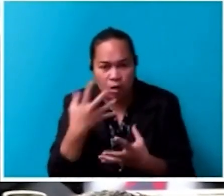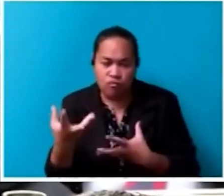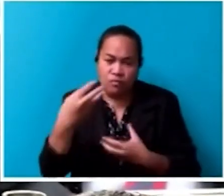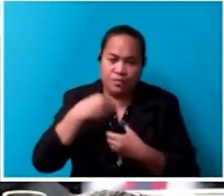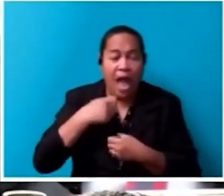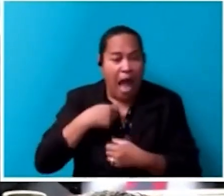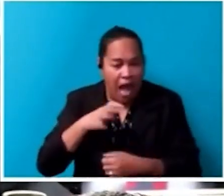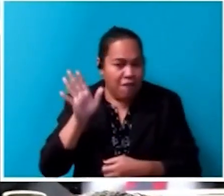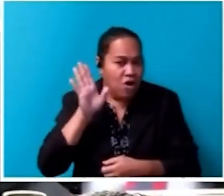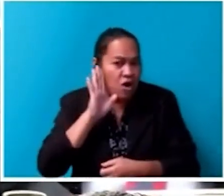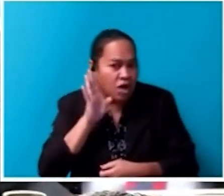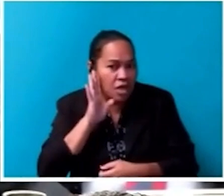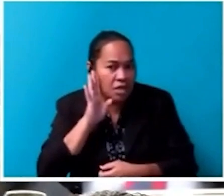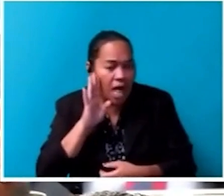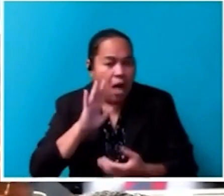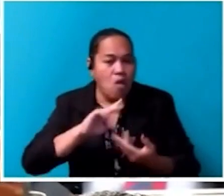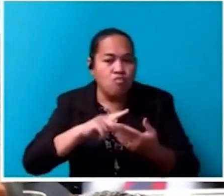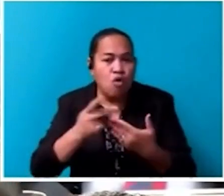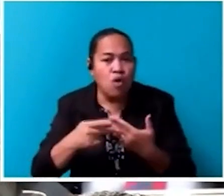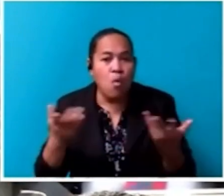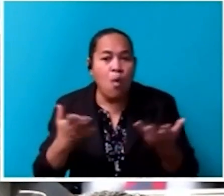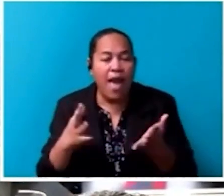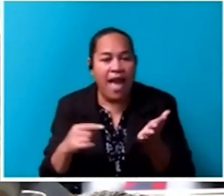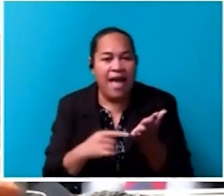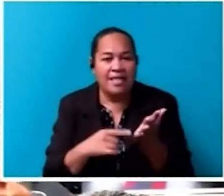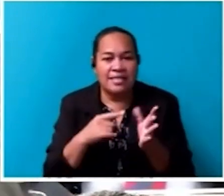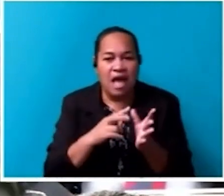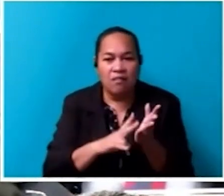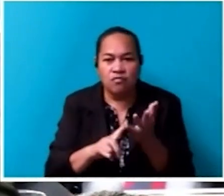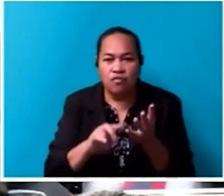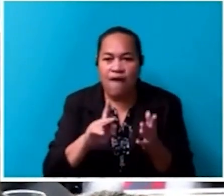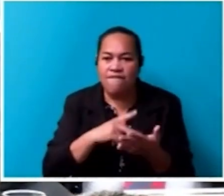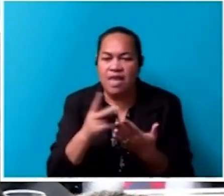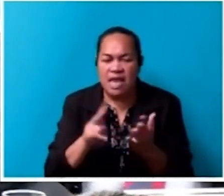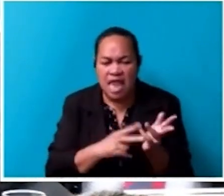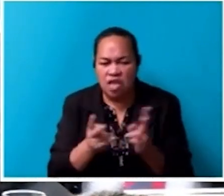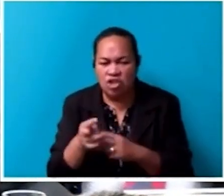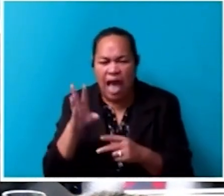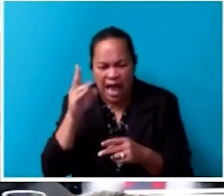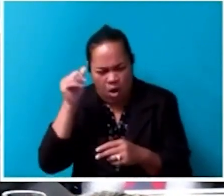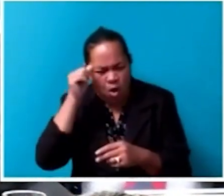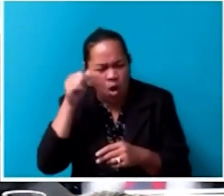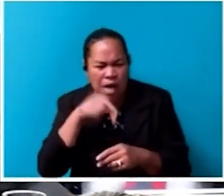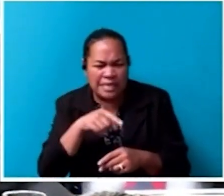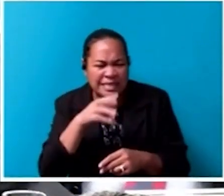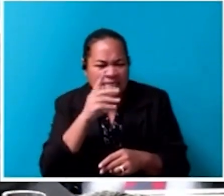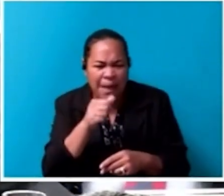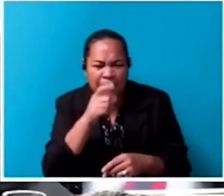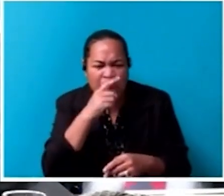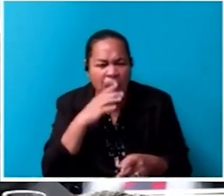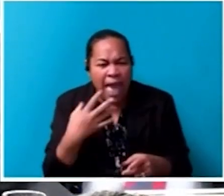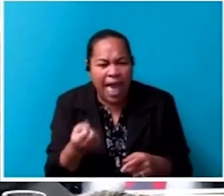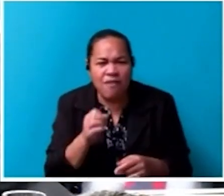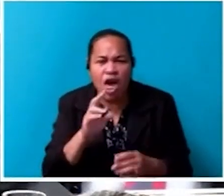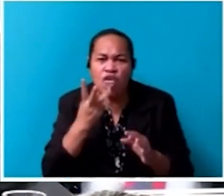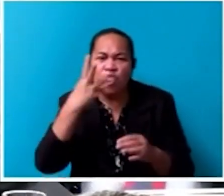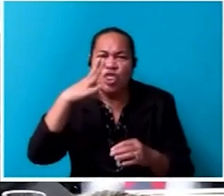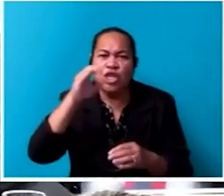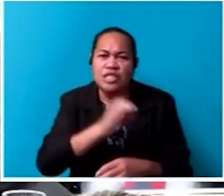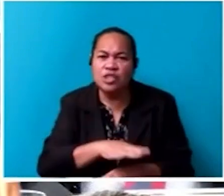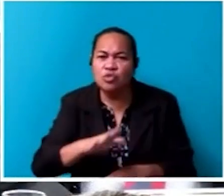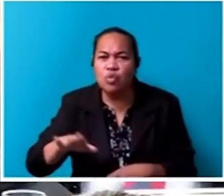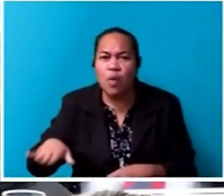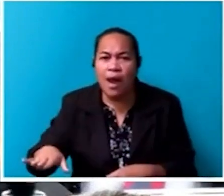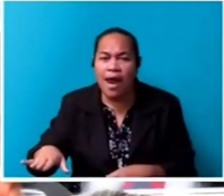about the program at Tau Village. I know that there's one gentleman somewhere in the West who's got 30 kids, Mr. Nawanga, if I'm not